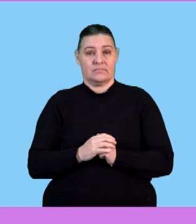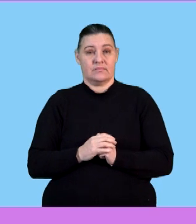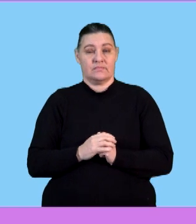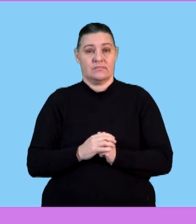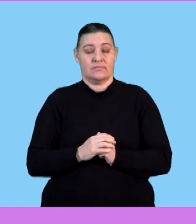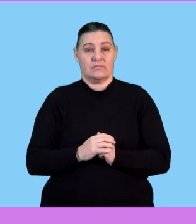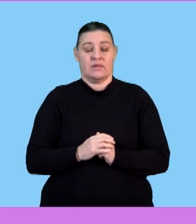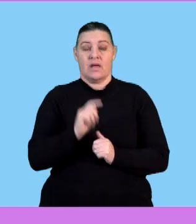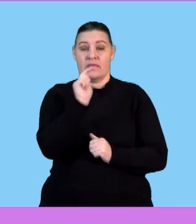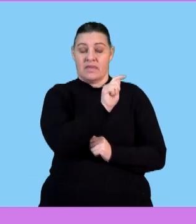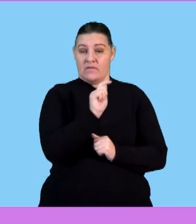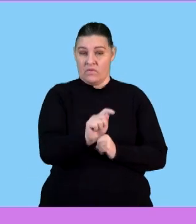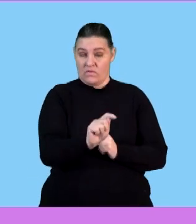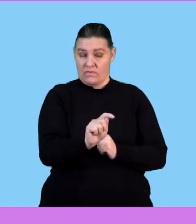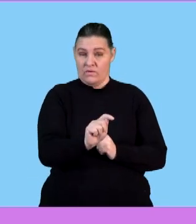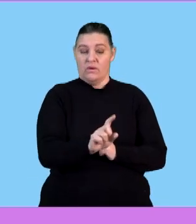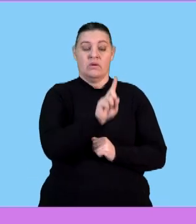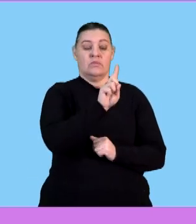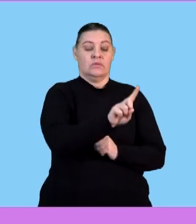centimeters. Therefore,